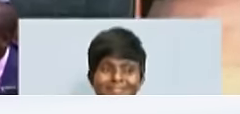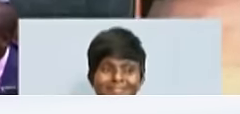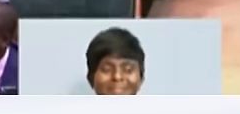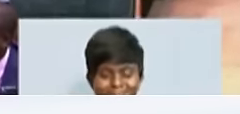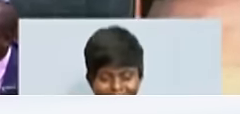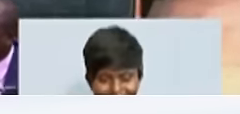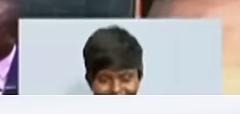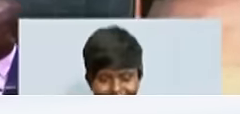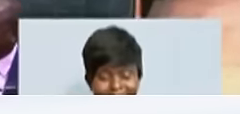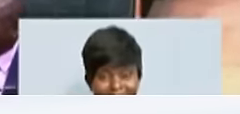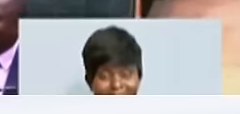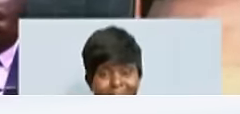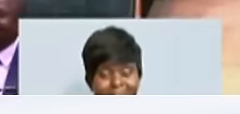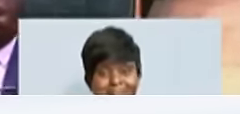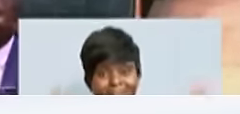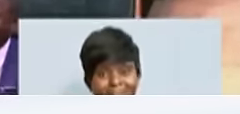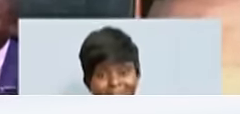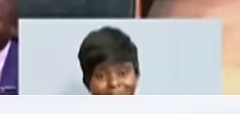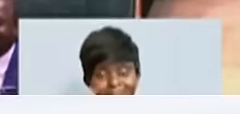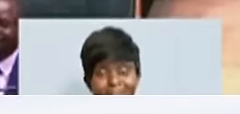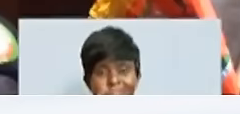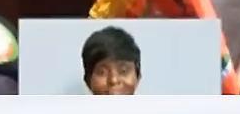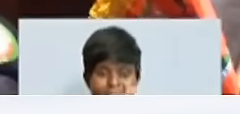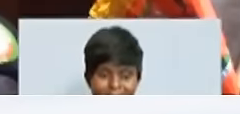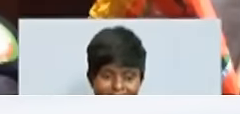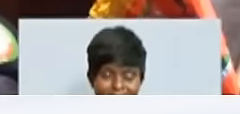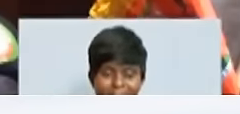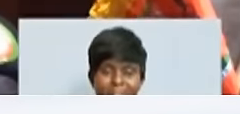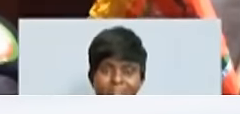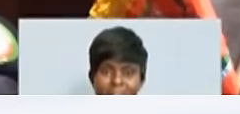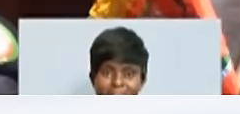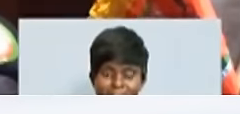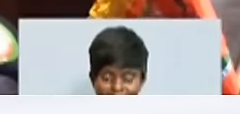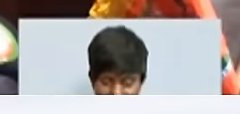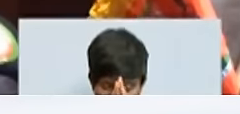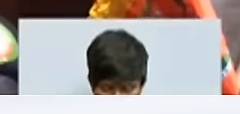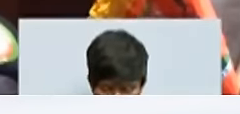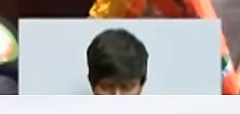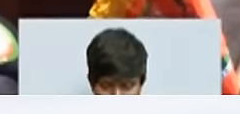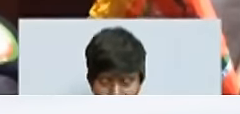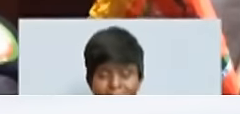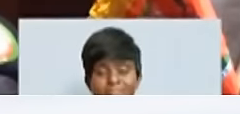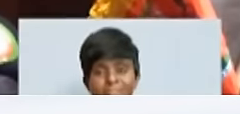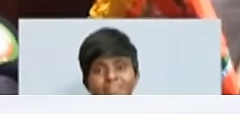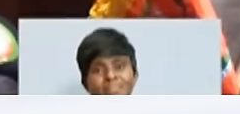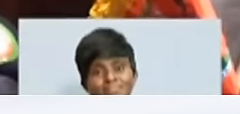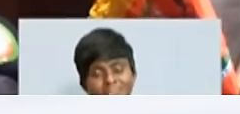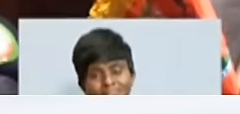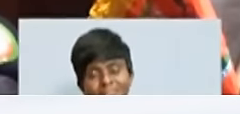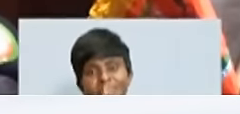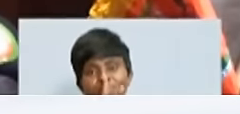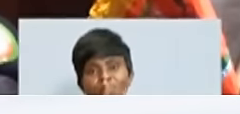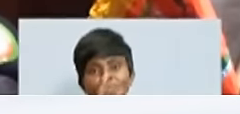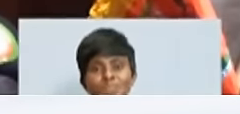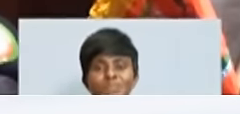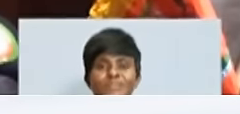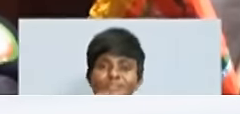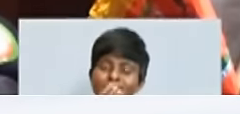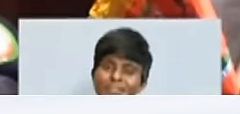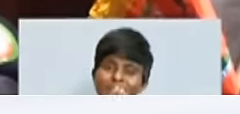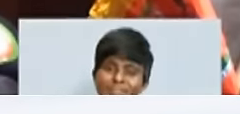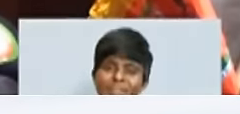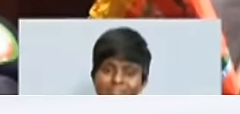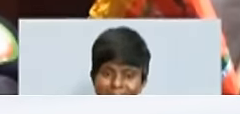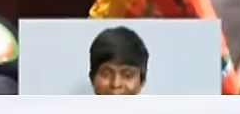Our efforts to promote morality and human dignity, to provide adequate sanitation, Madam Speaker, to